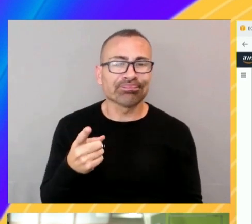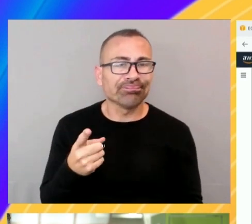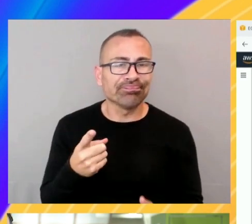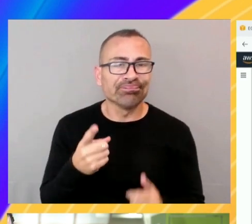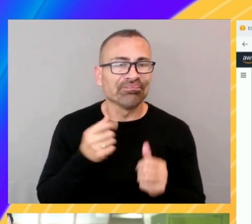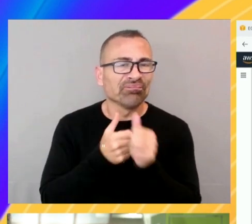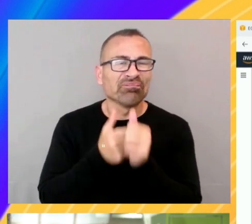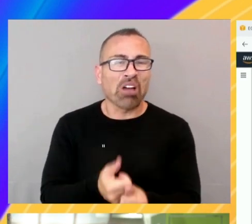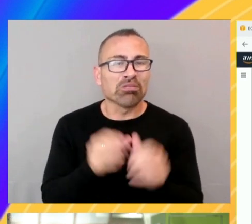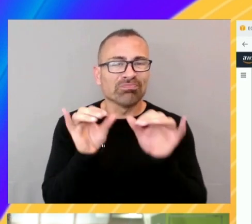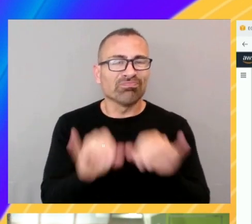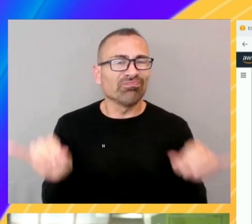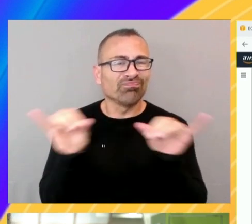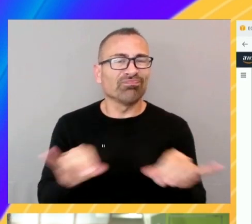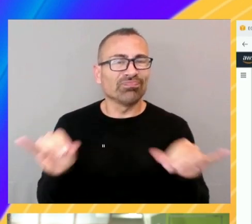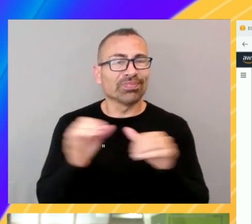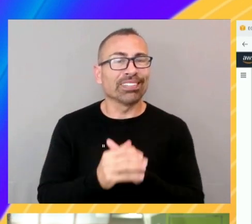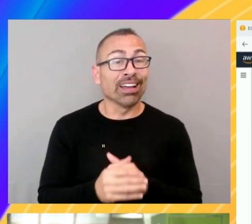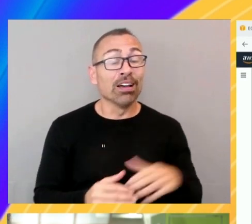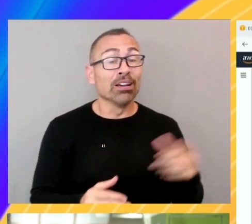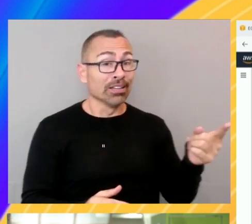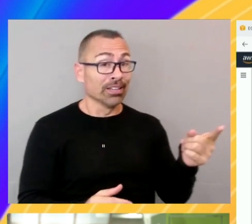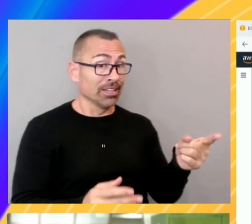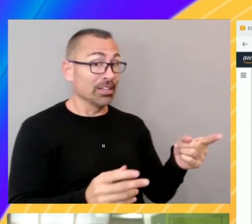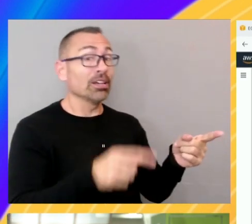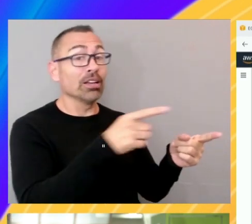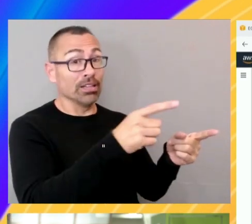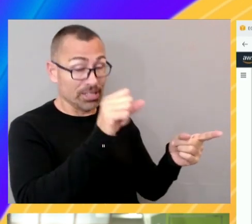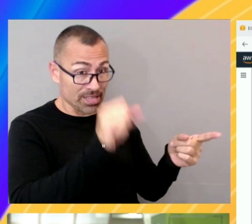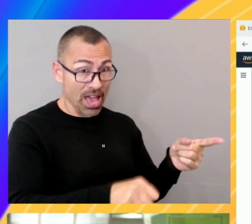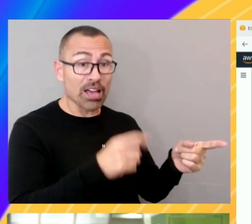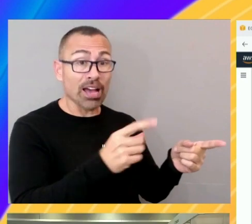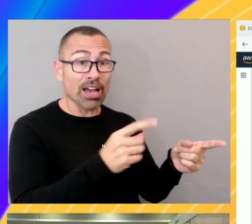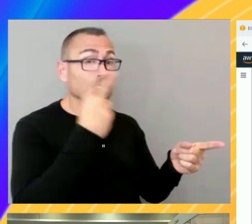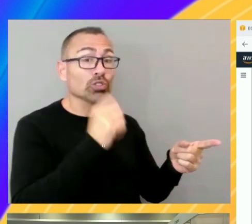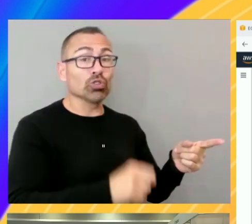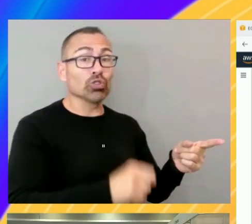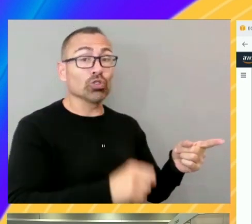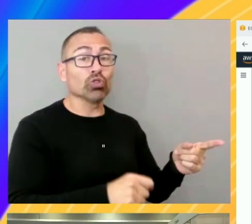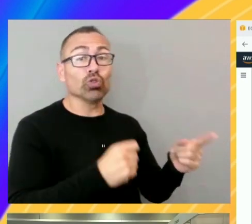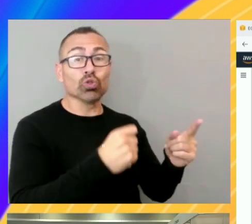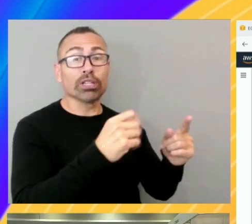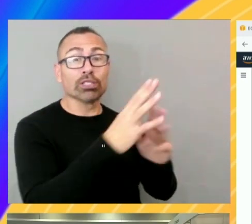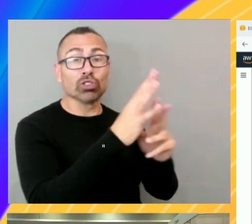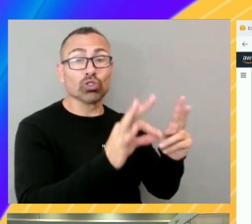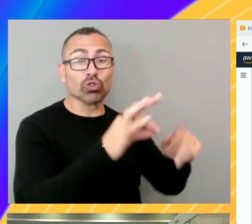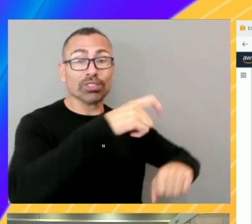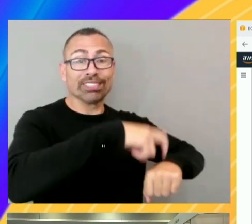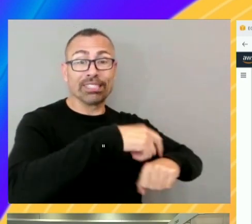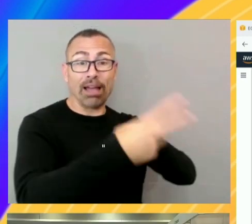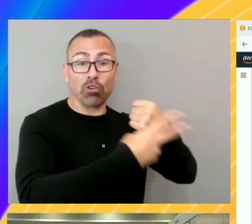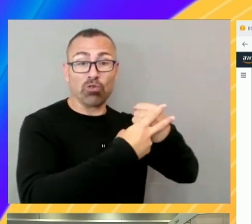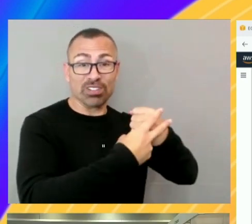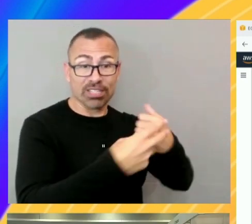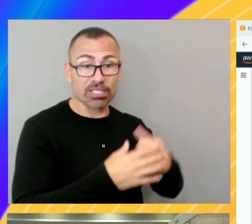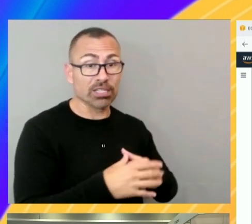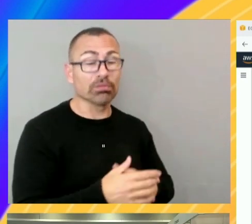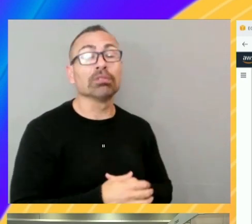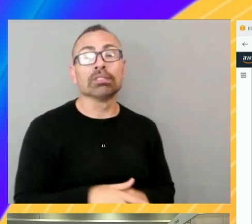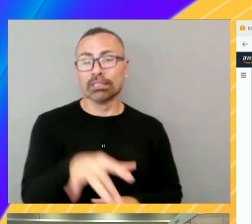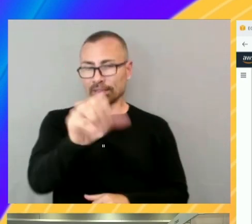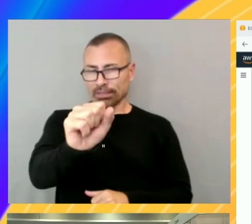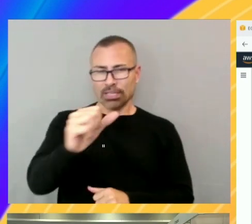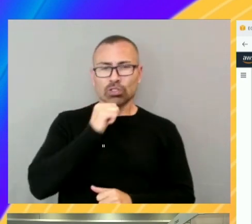can choose our retention period. You can choose your retention period, and you don't have to worry about it. We have 7 years by default over here. It